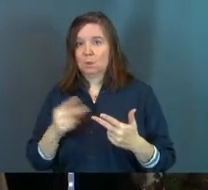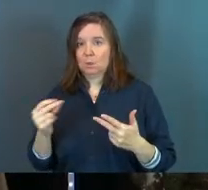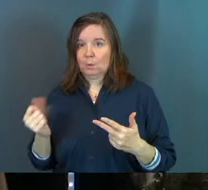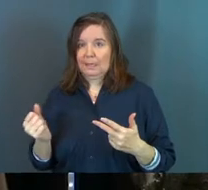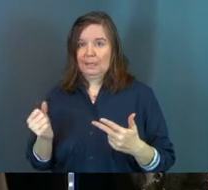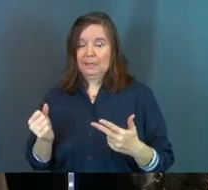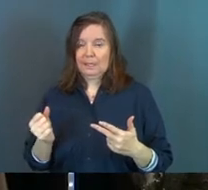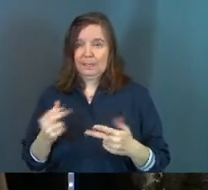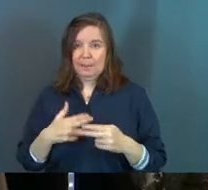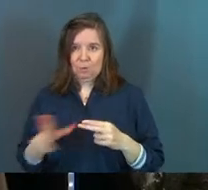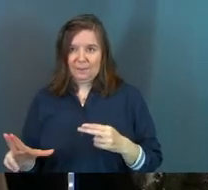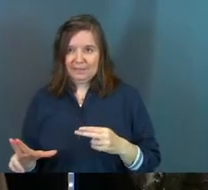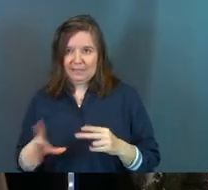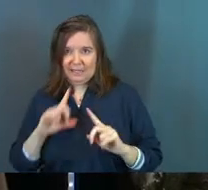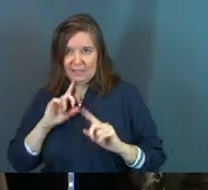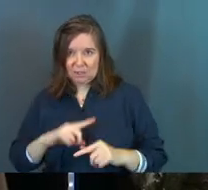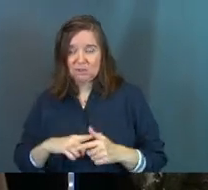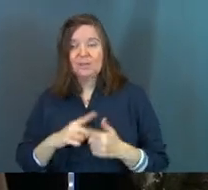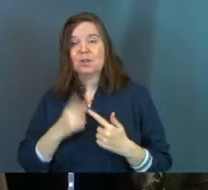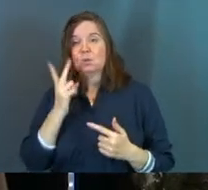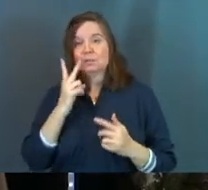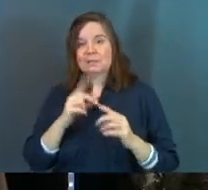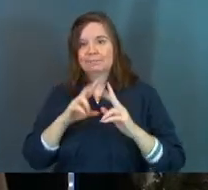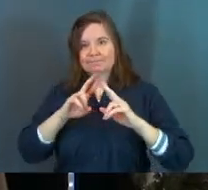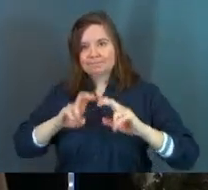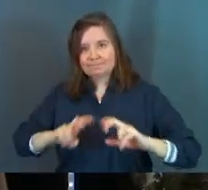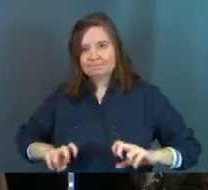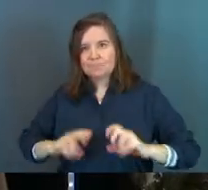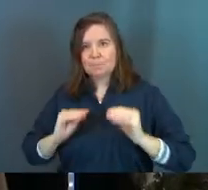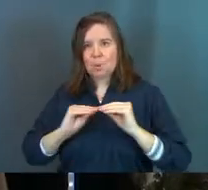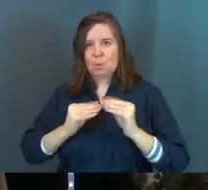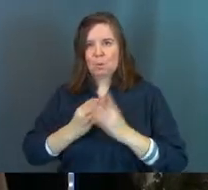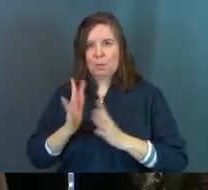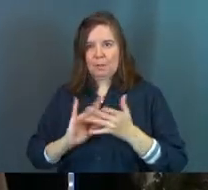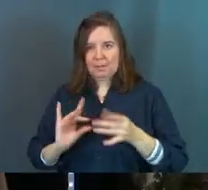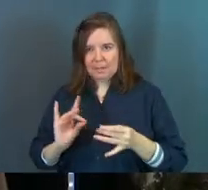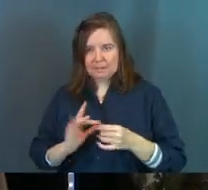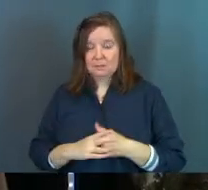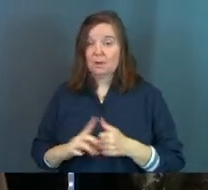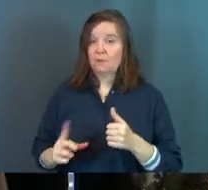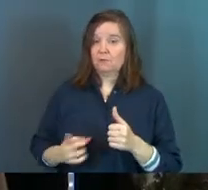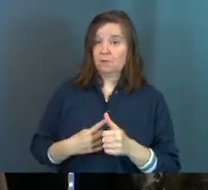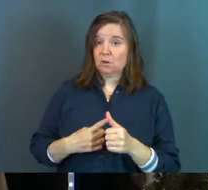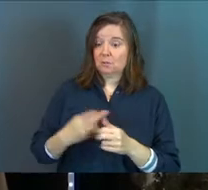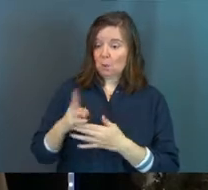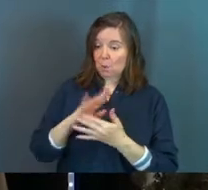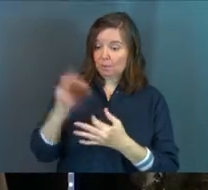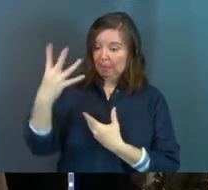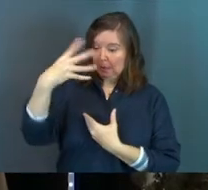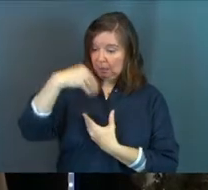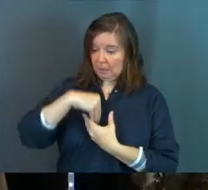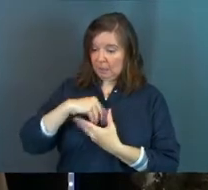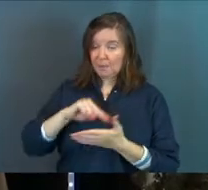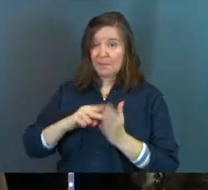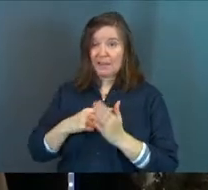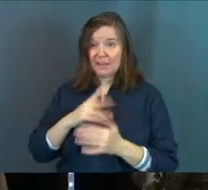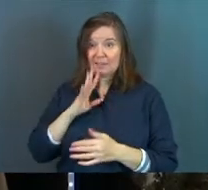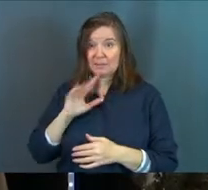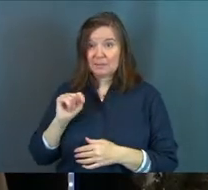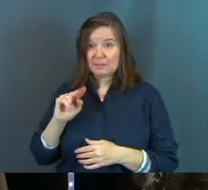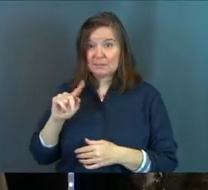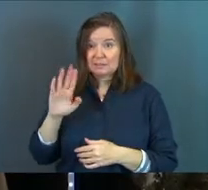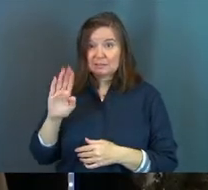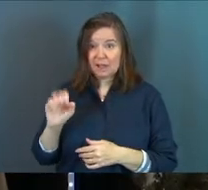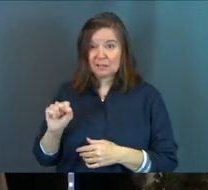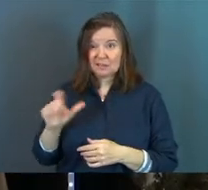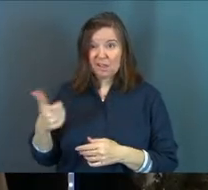very briefly, and then you're going to see them develop throughout the rest of the message. First off, if I get the Holy Spirit, will I have to speak in tongues? The short